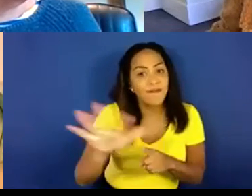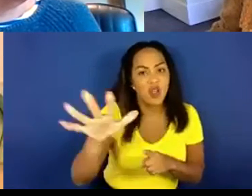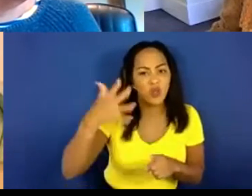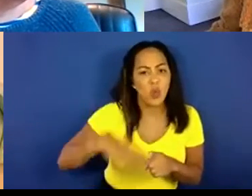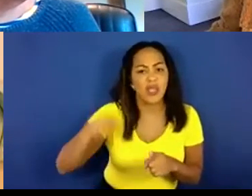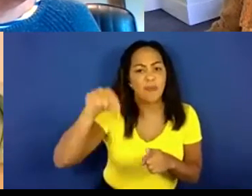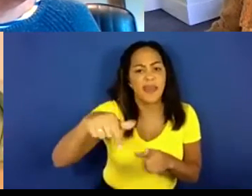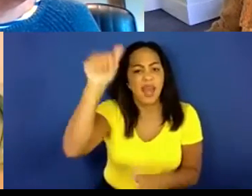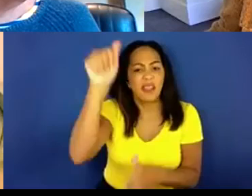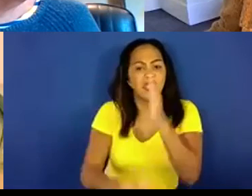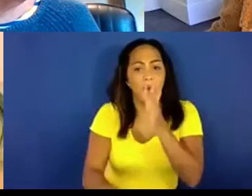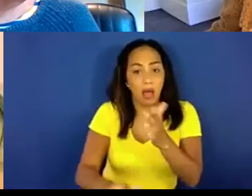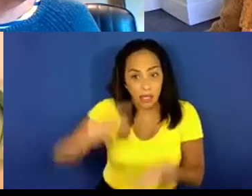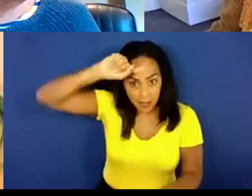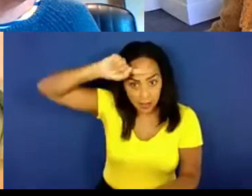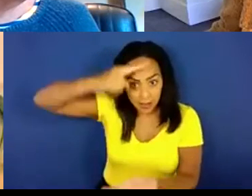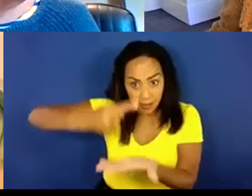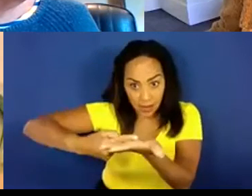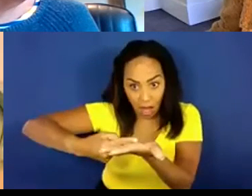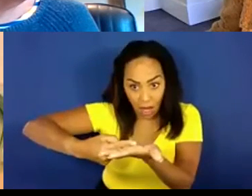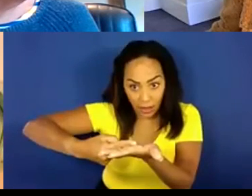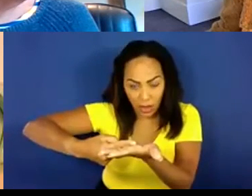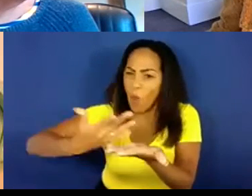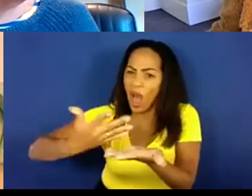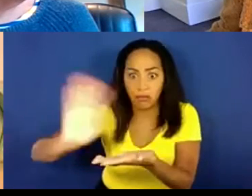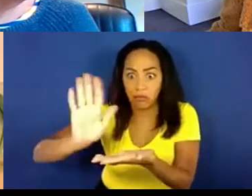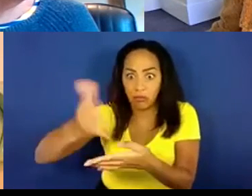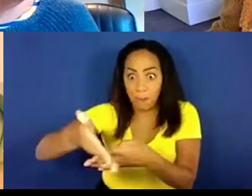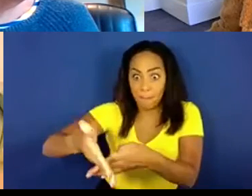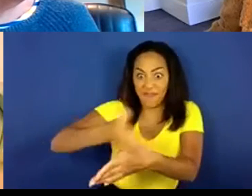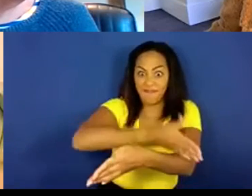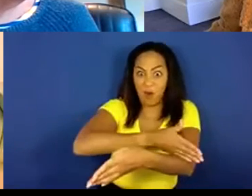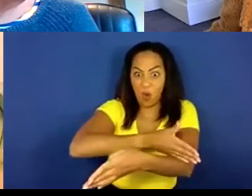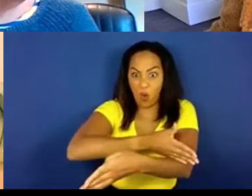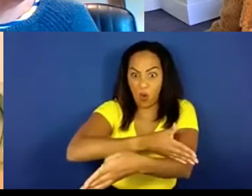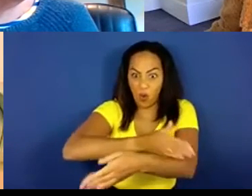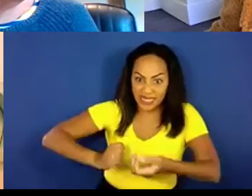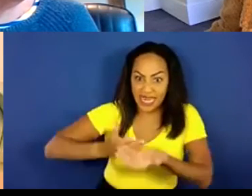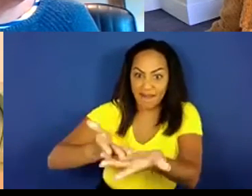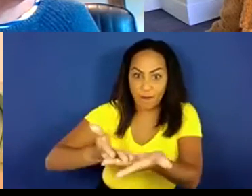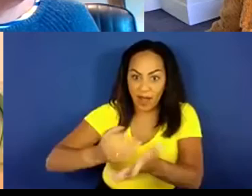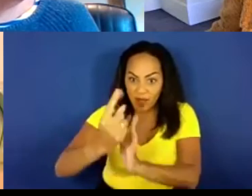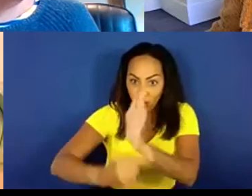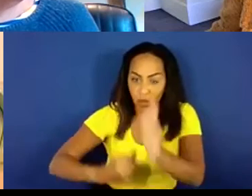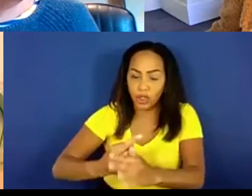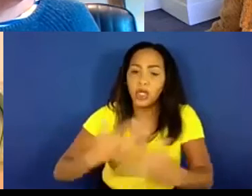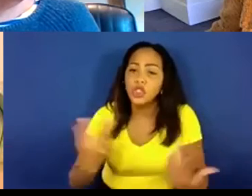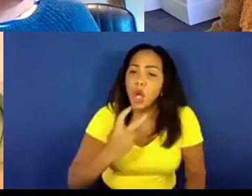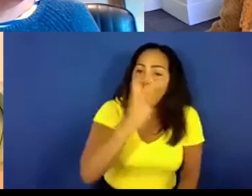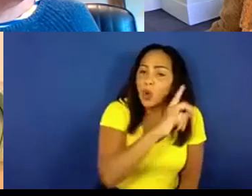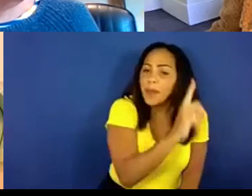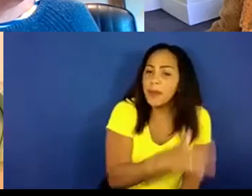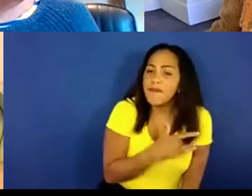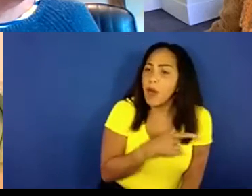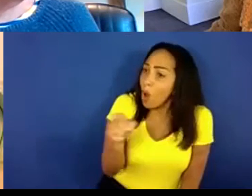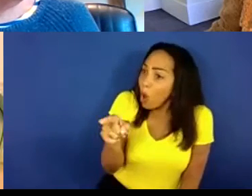and the development and the before the delivery, so that older people are kind of making sure that they're involved